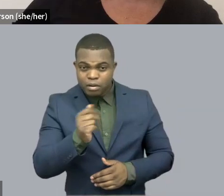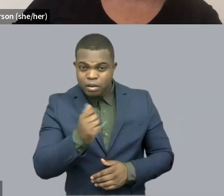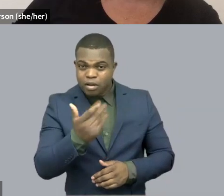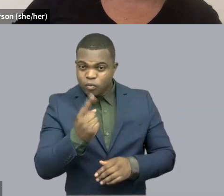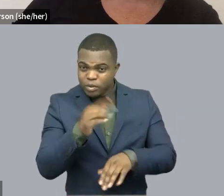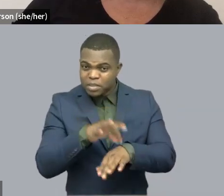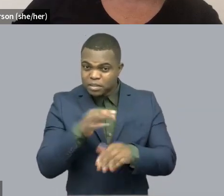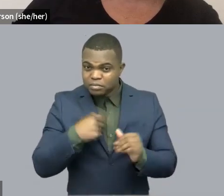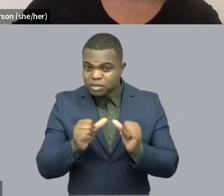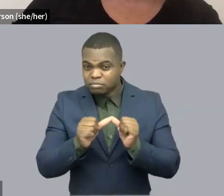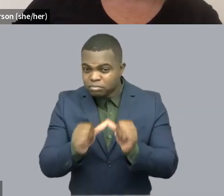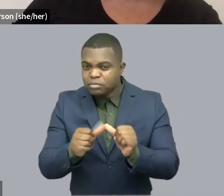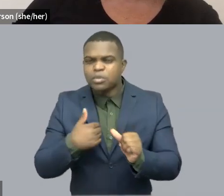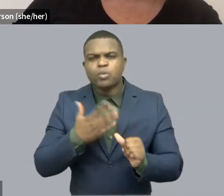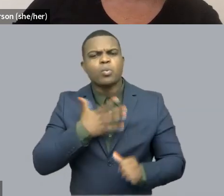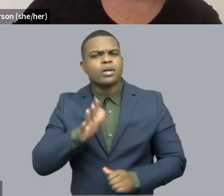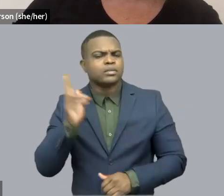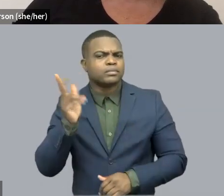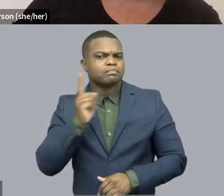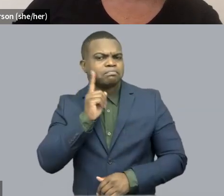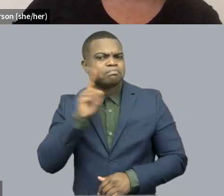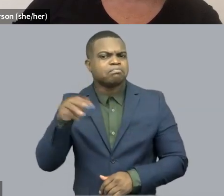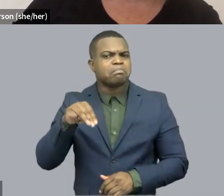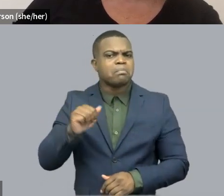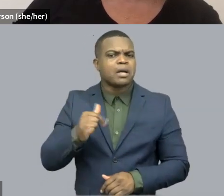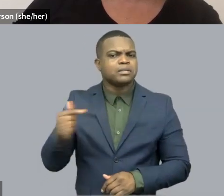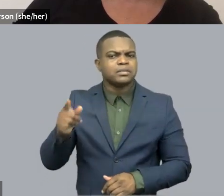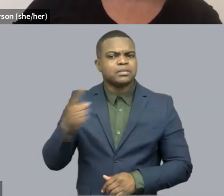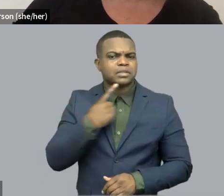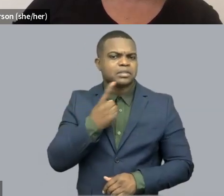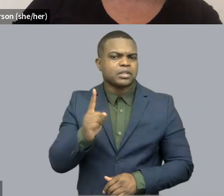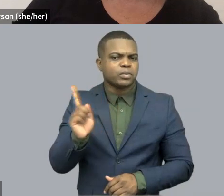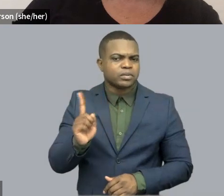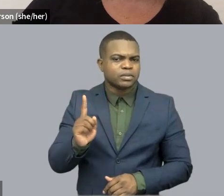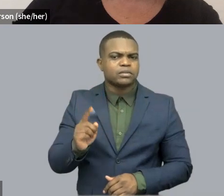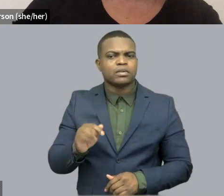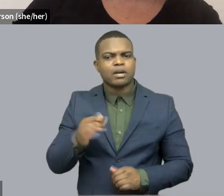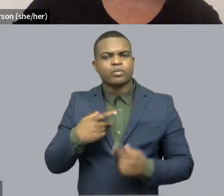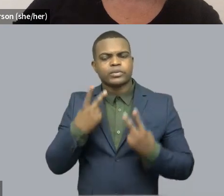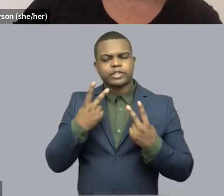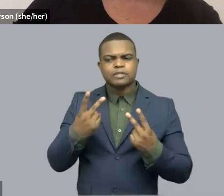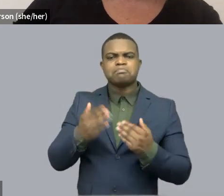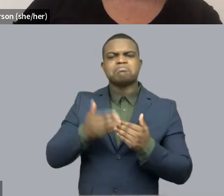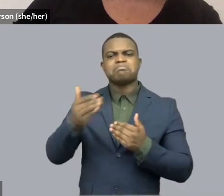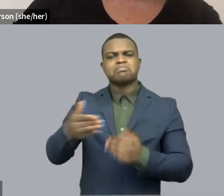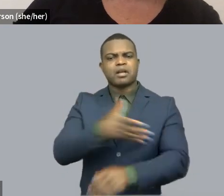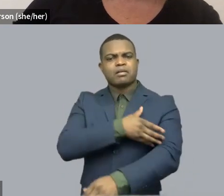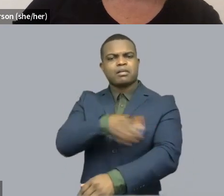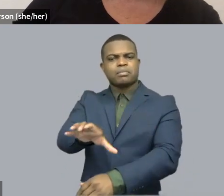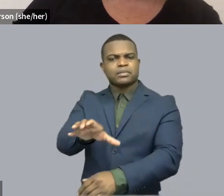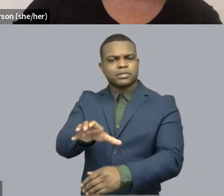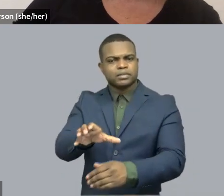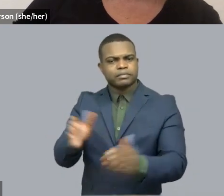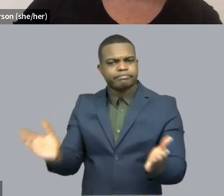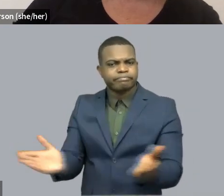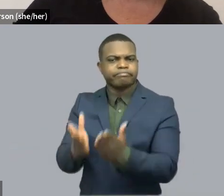capacity building angle. So I see there is often an issue with like financial resources for civil society organization, but often